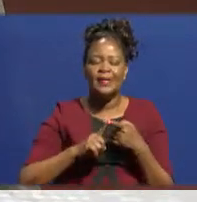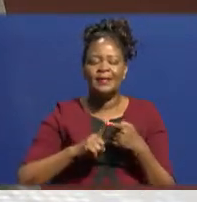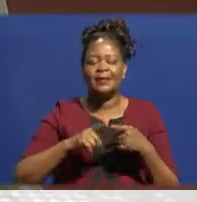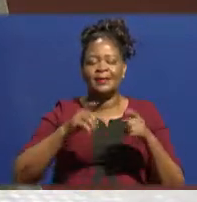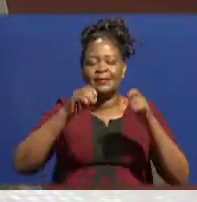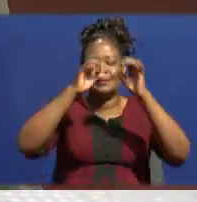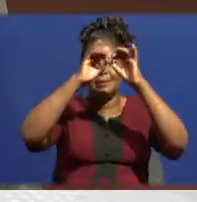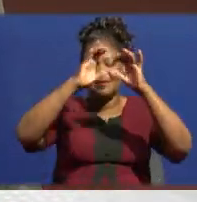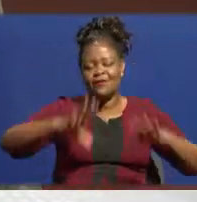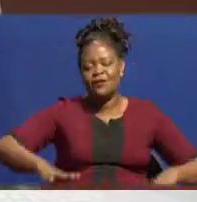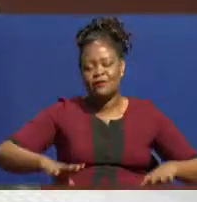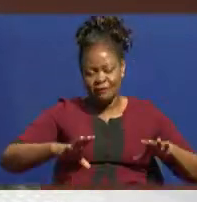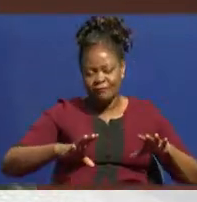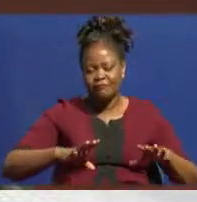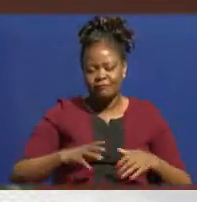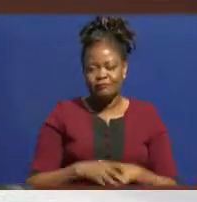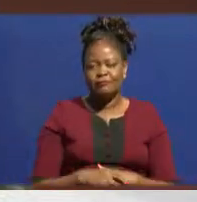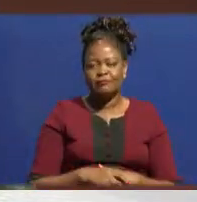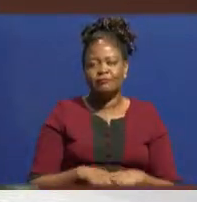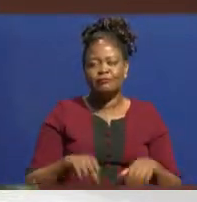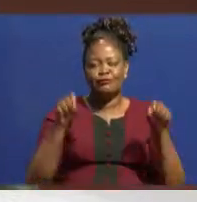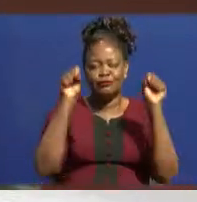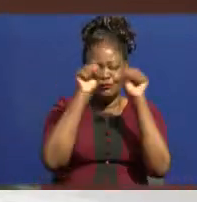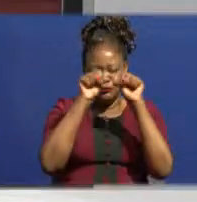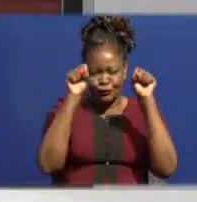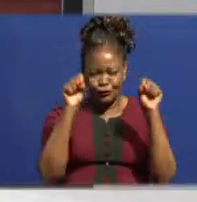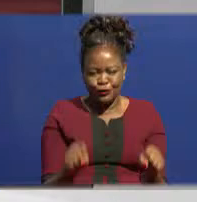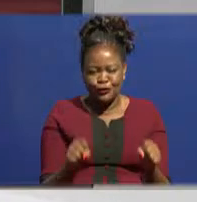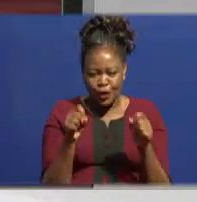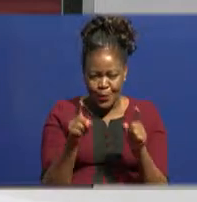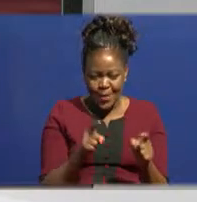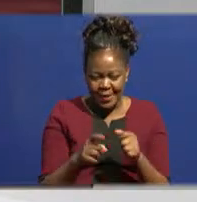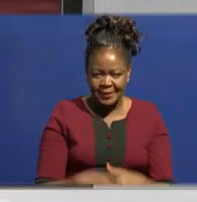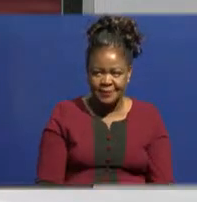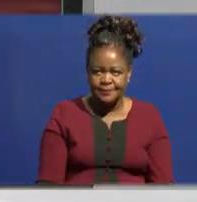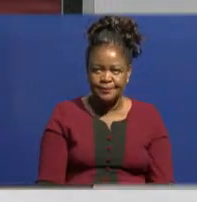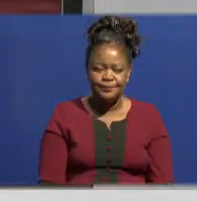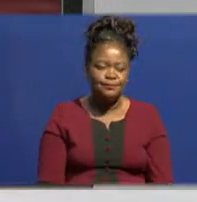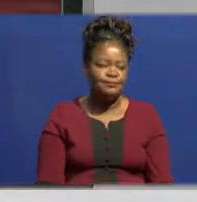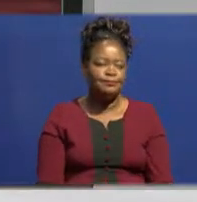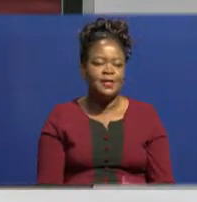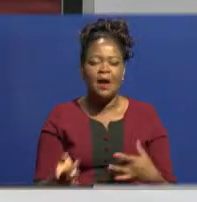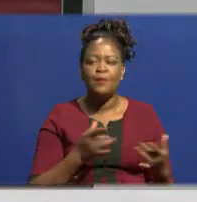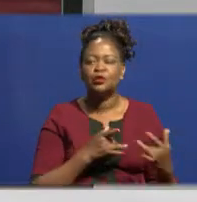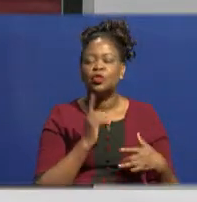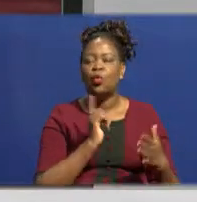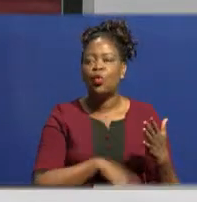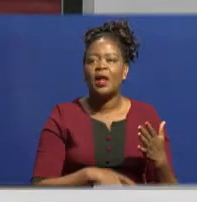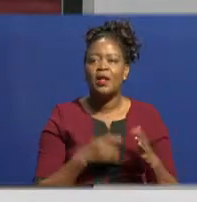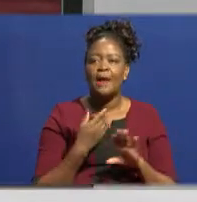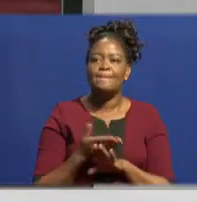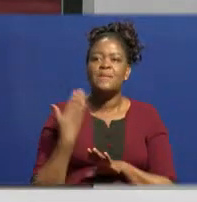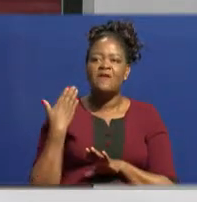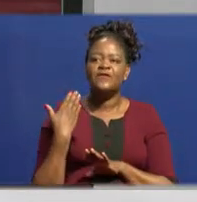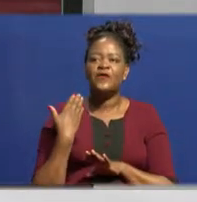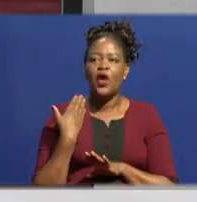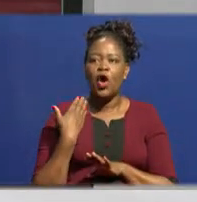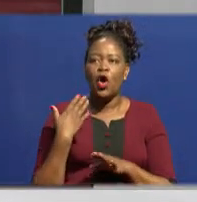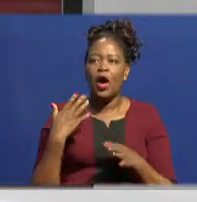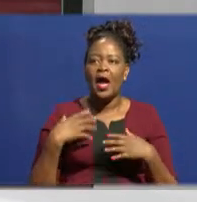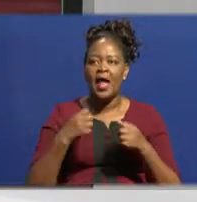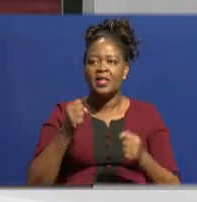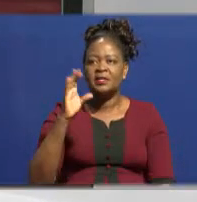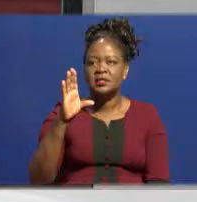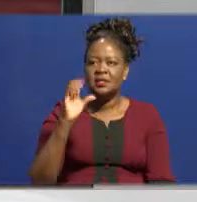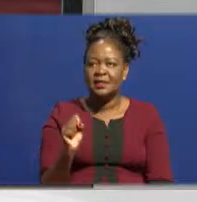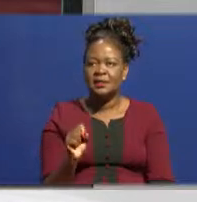devolved system is managed. All right. And Oscar, still on the health, I'm looking at what former health